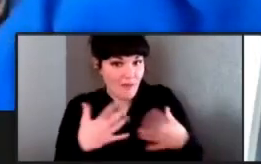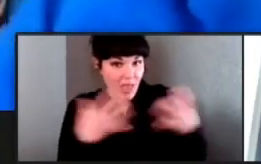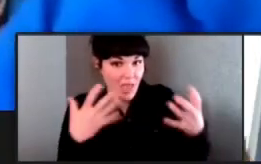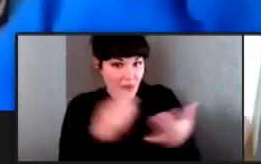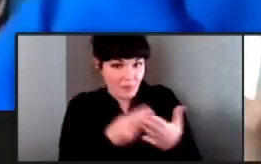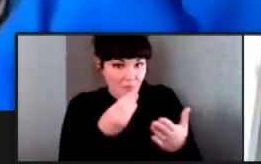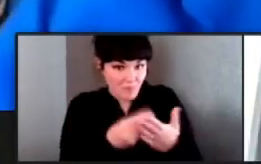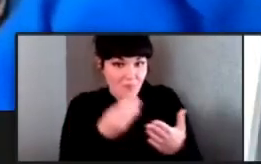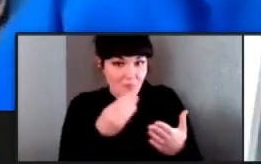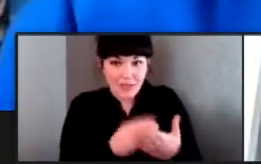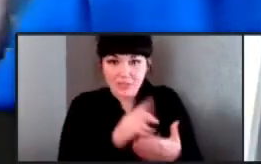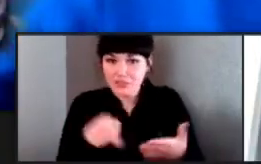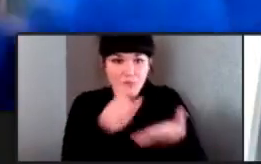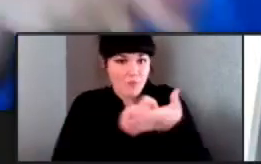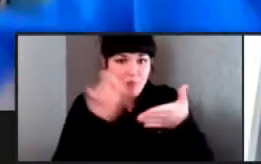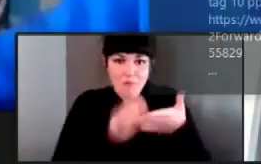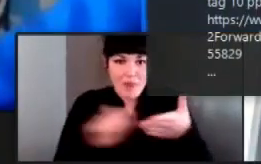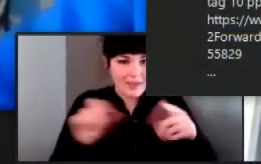have been done,